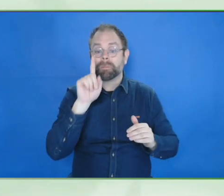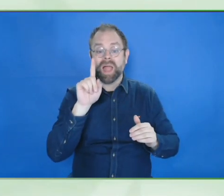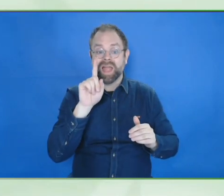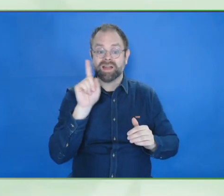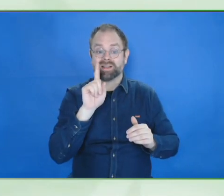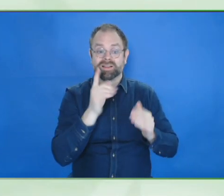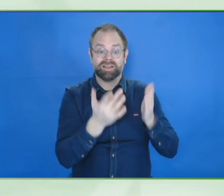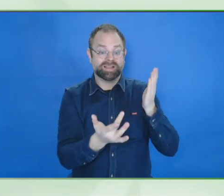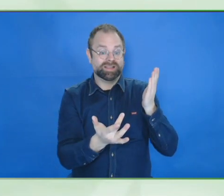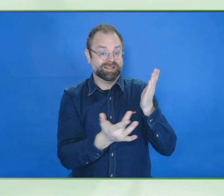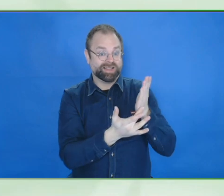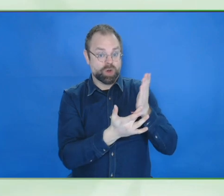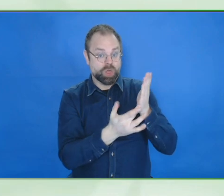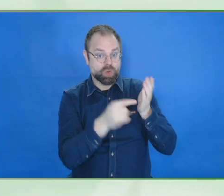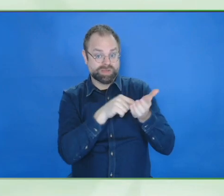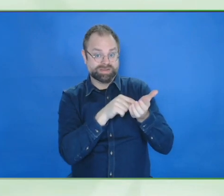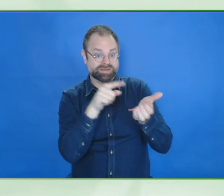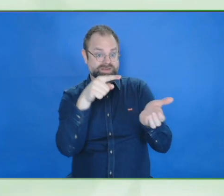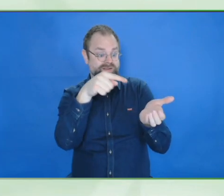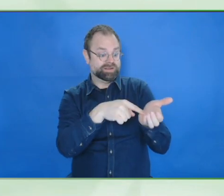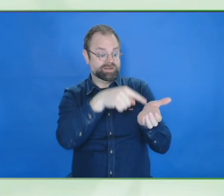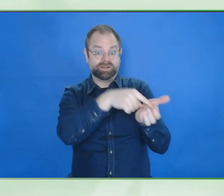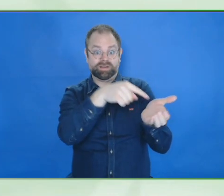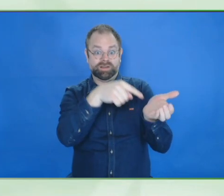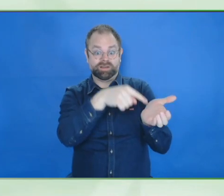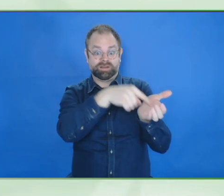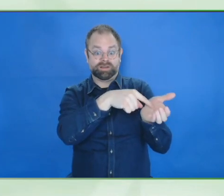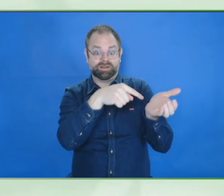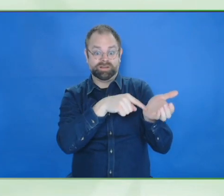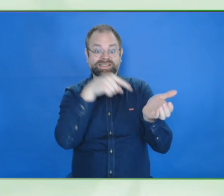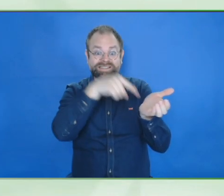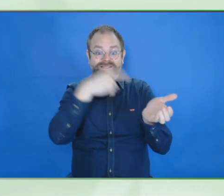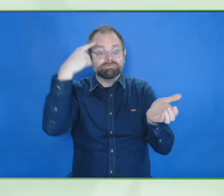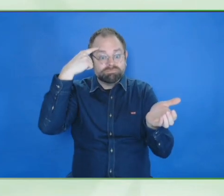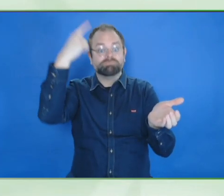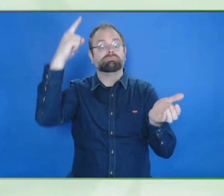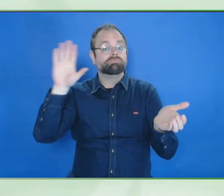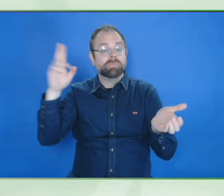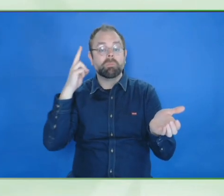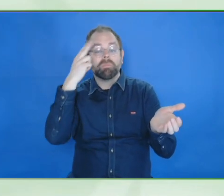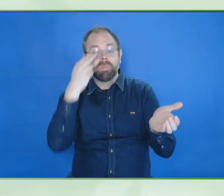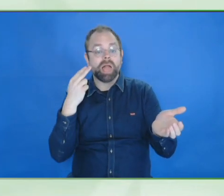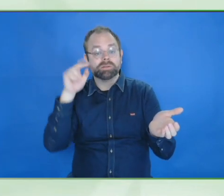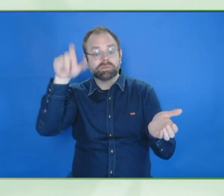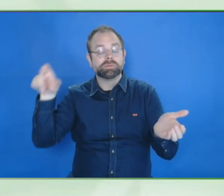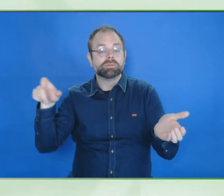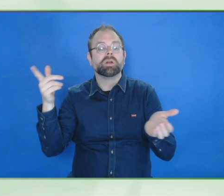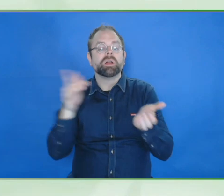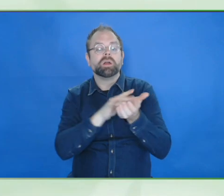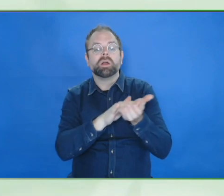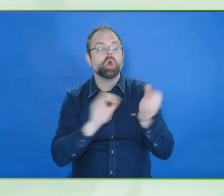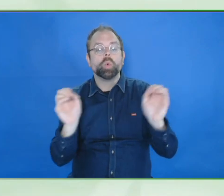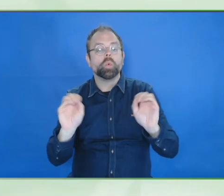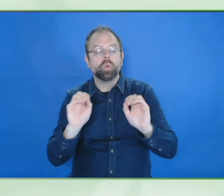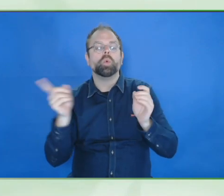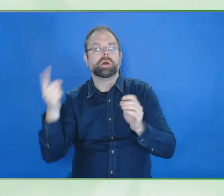to design for the margins, you are then able to convert that product into the masses,